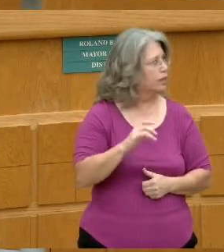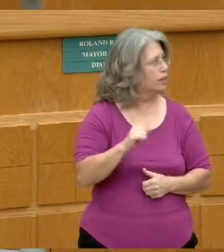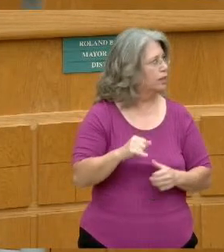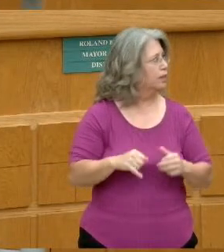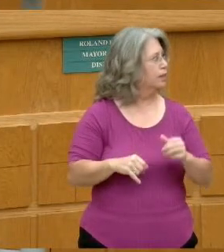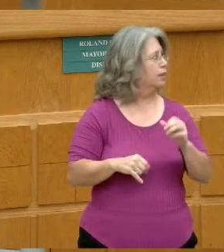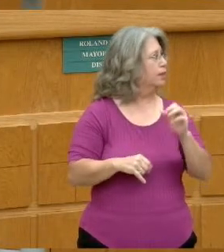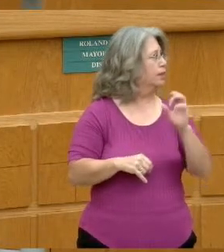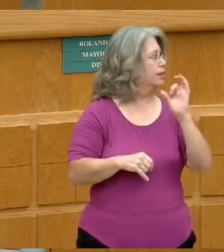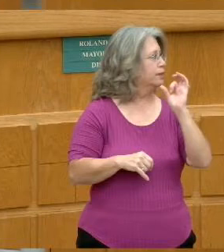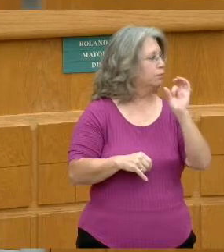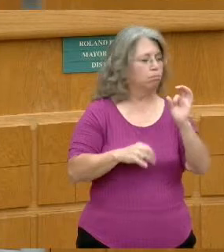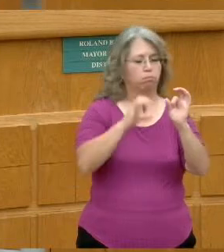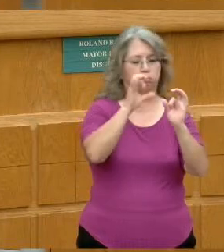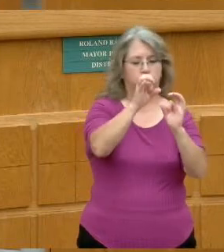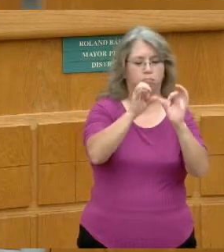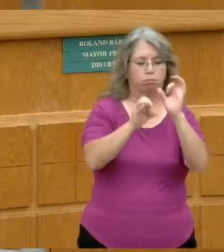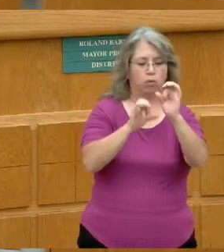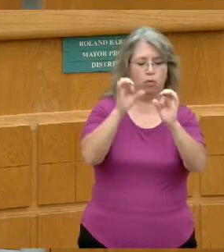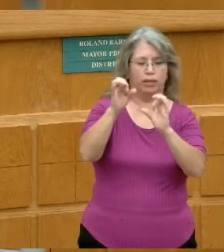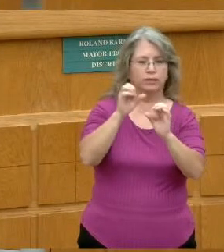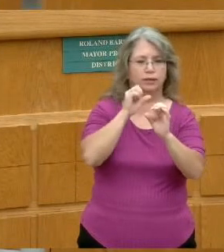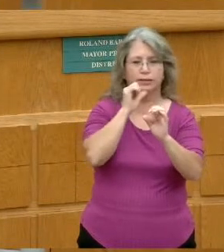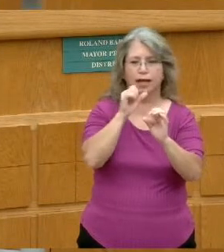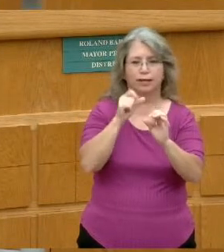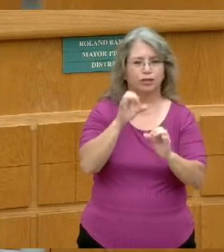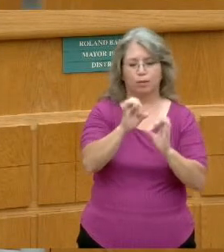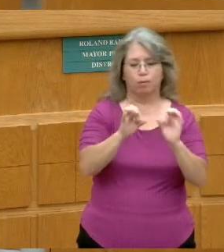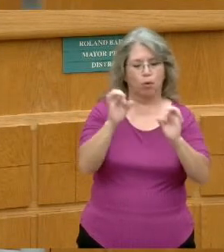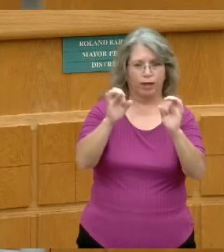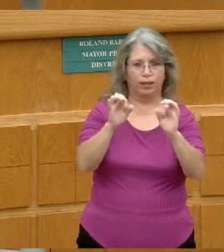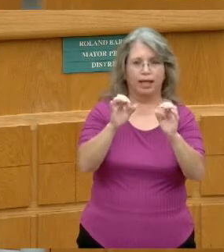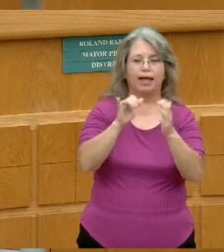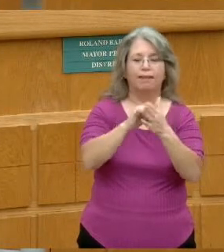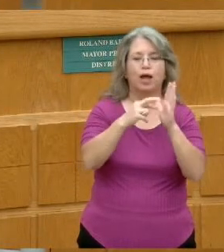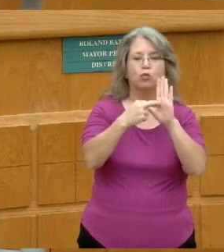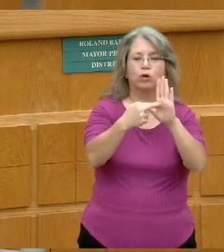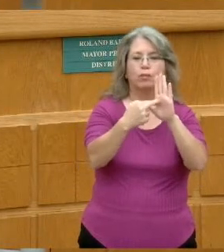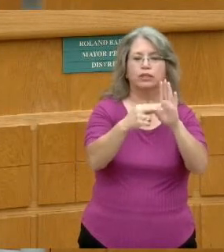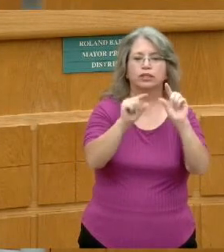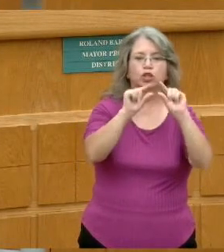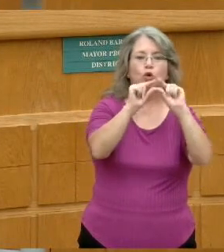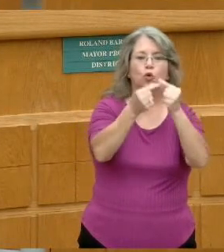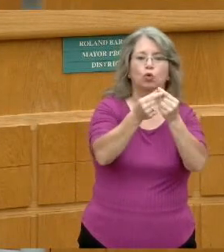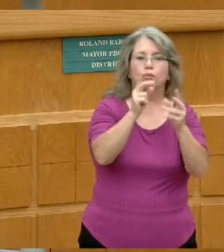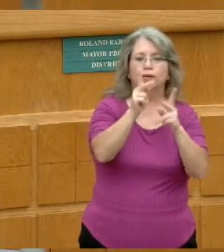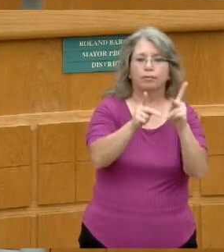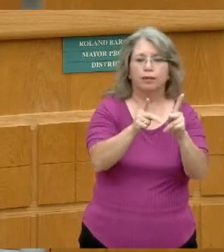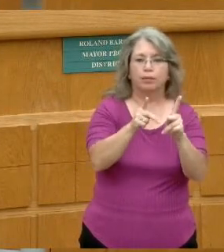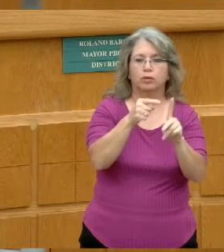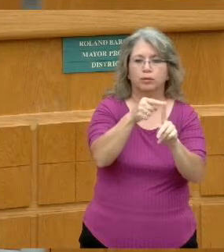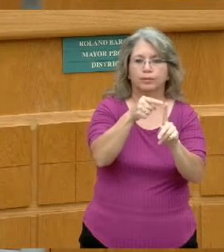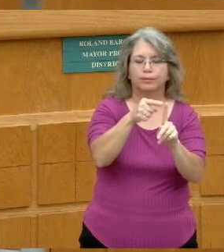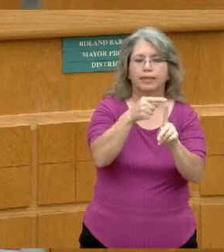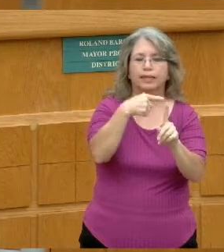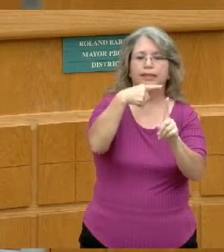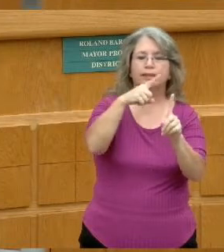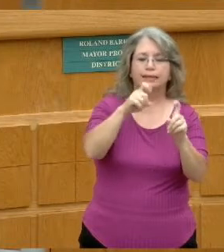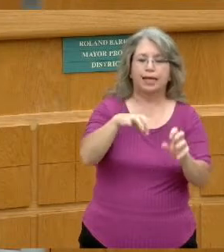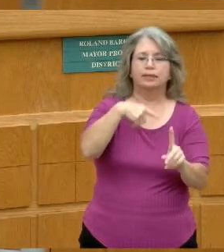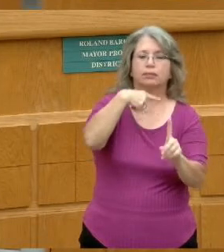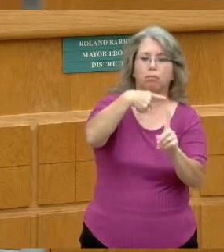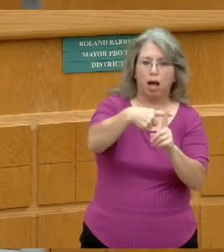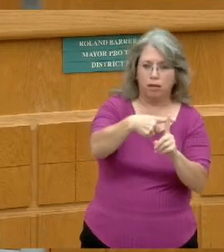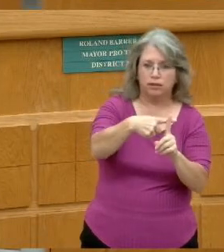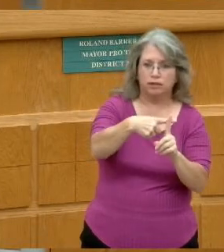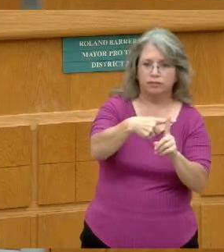screen. Each one of those points is a group of people. It's a group of people that tested positive for COVID-19. They, for some reason,